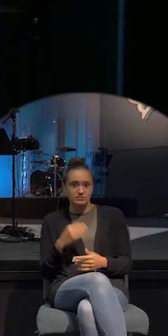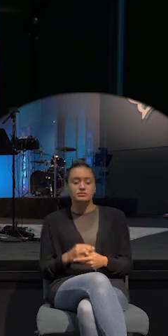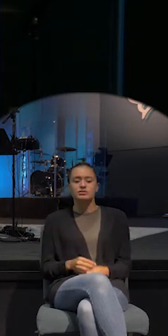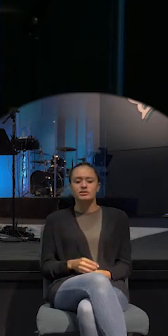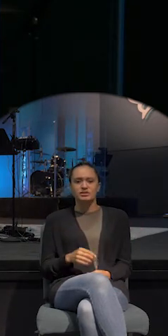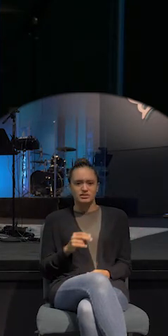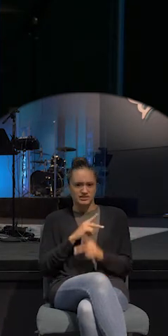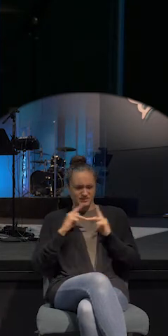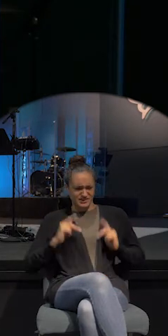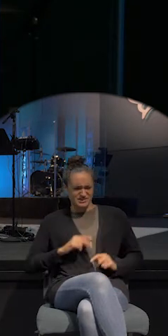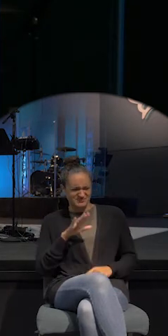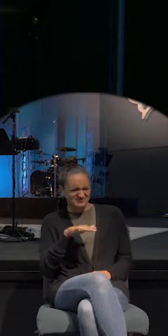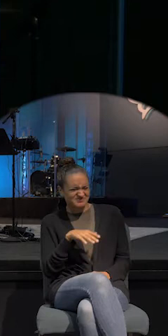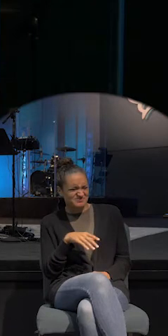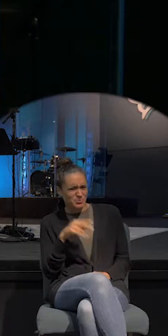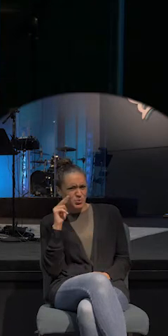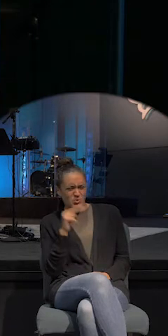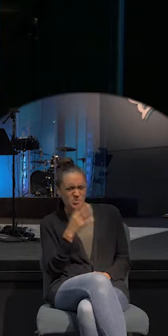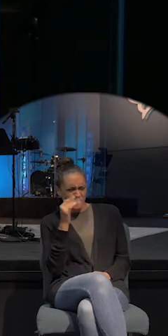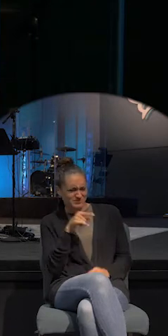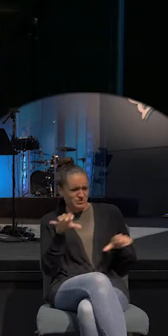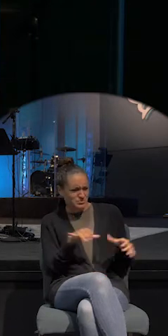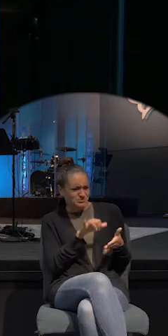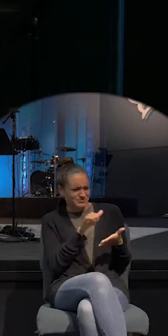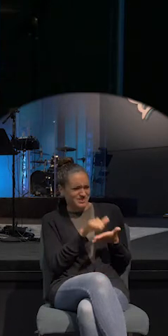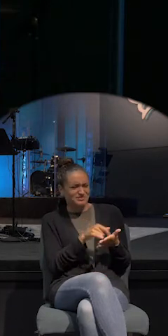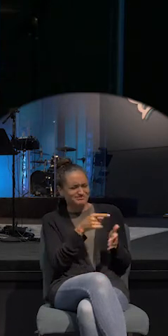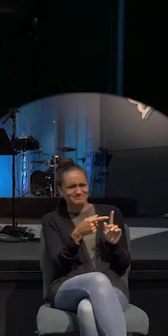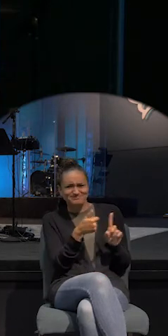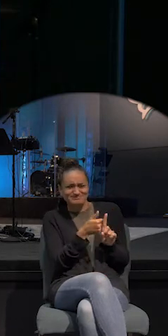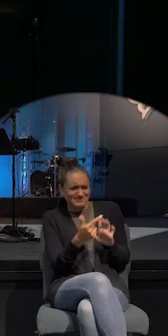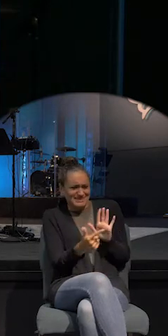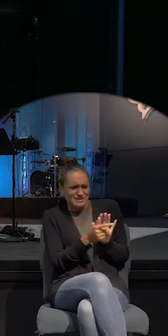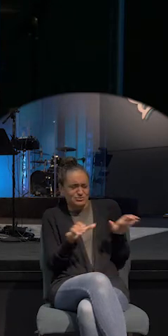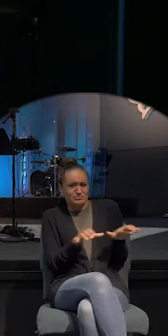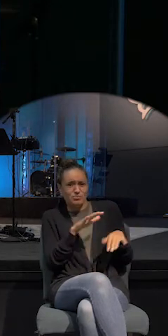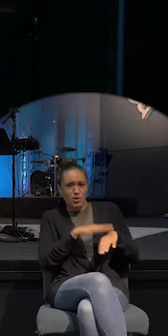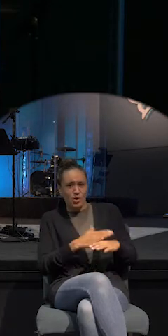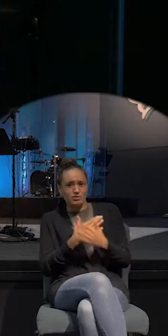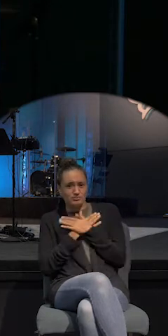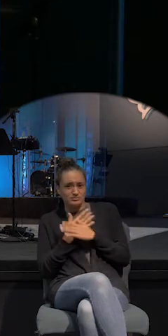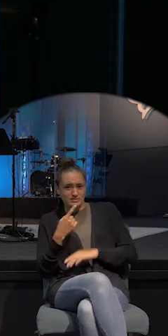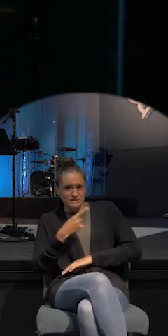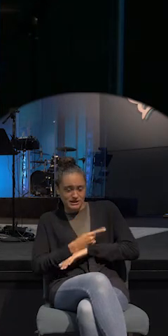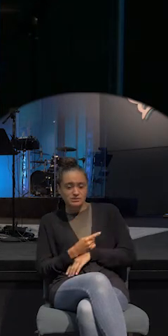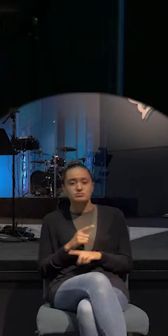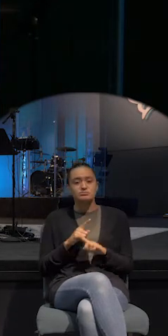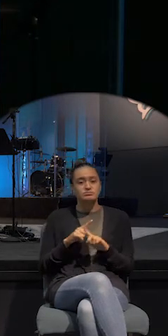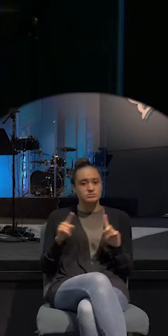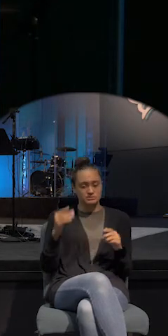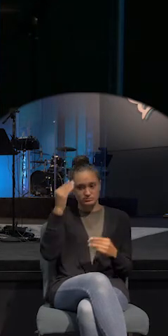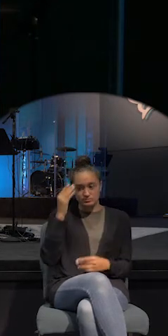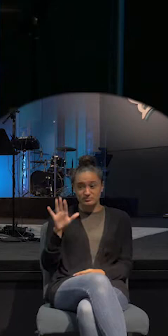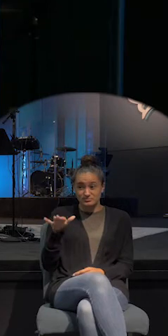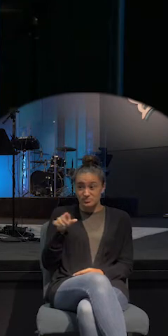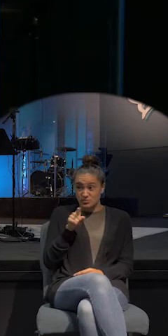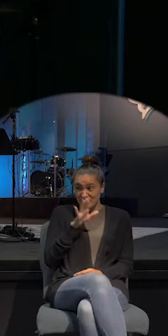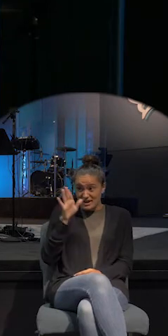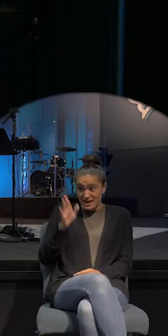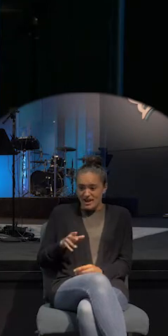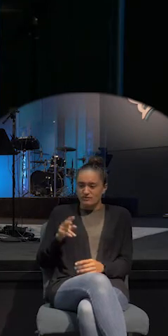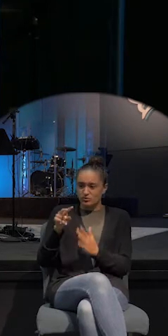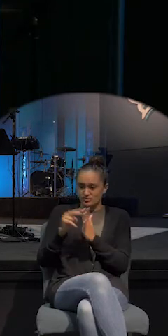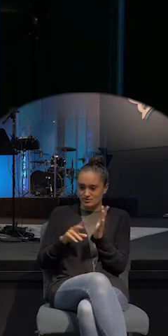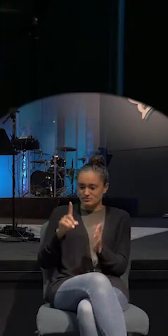"Look, why do they do what is not lawful on the Sabbath?" But he said to them, "Have you never read what